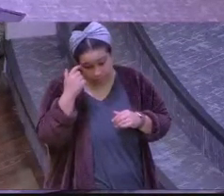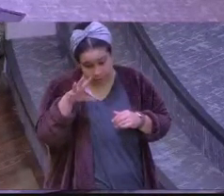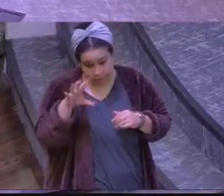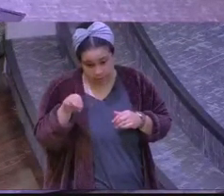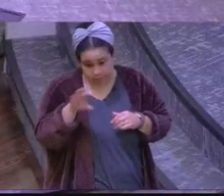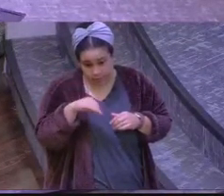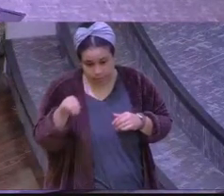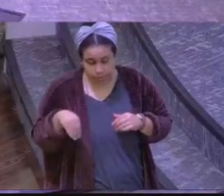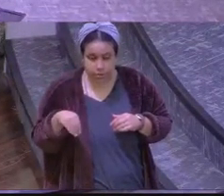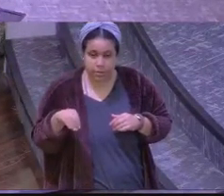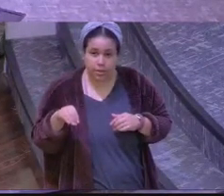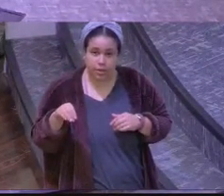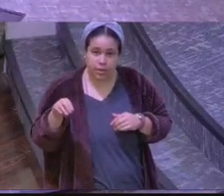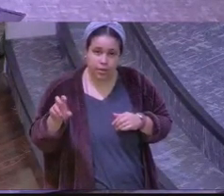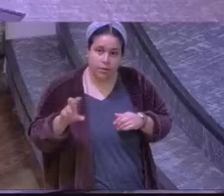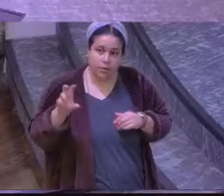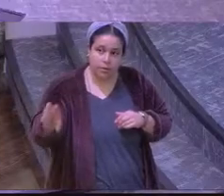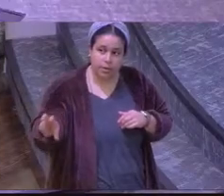we're giving